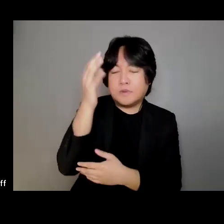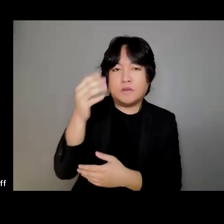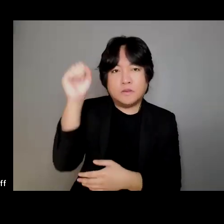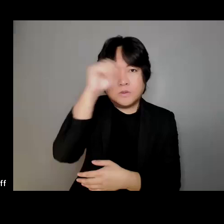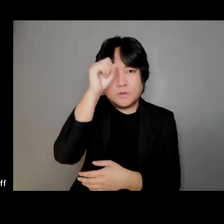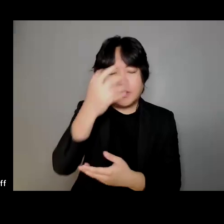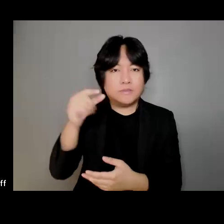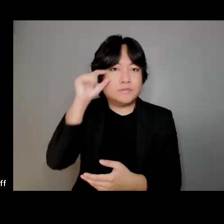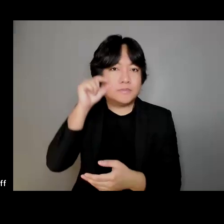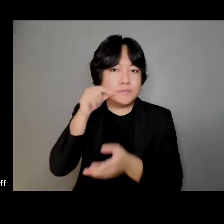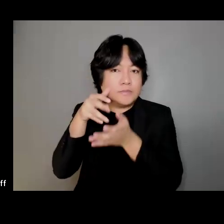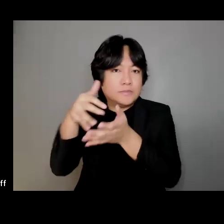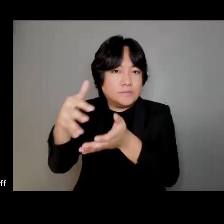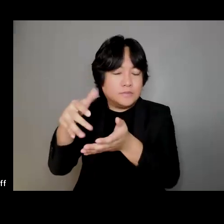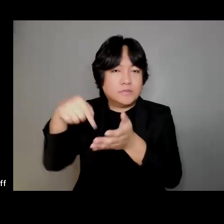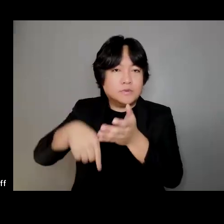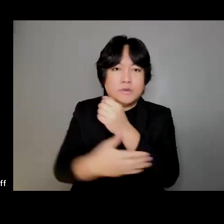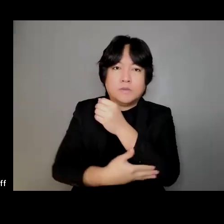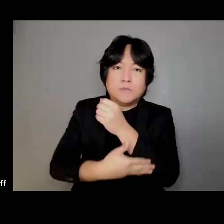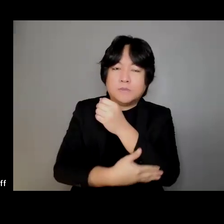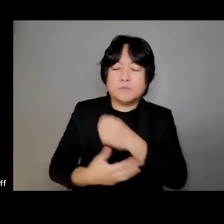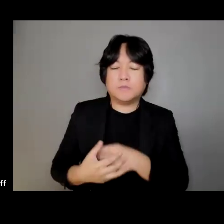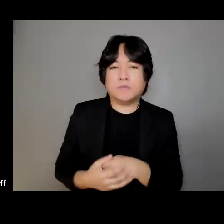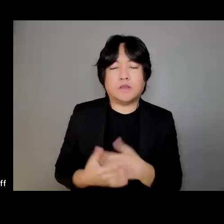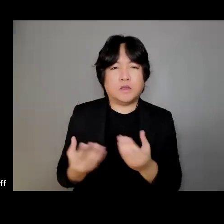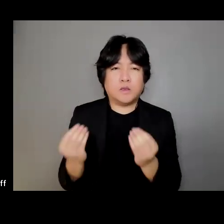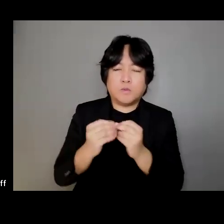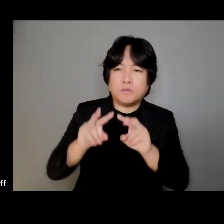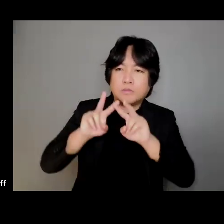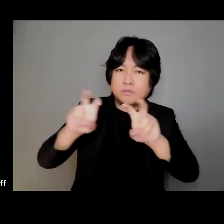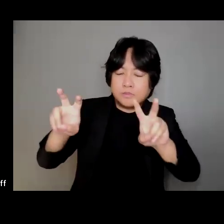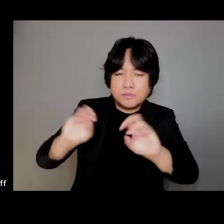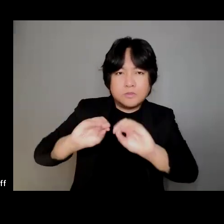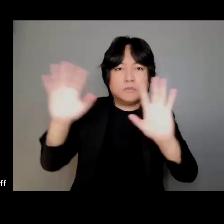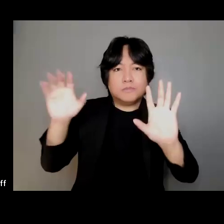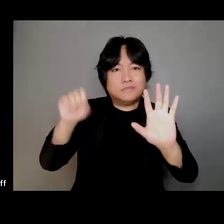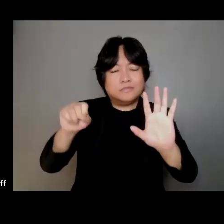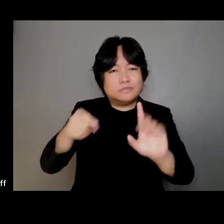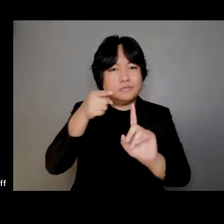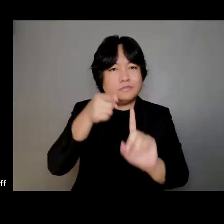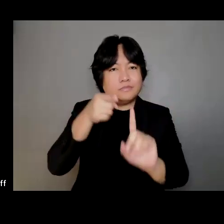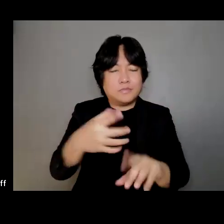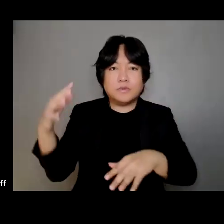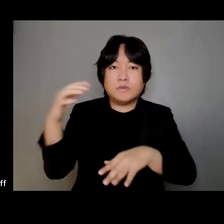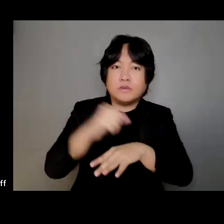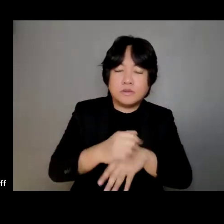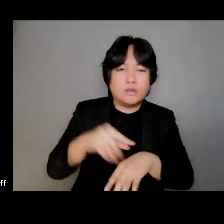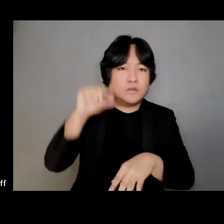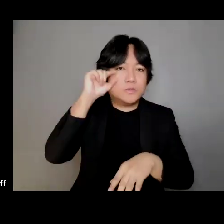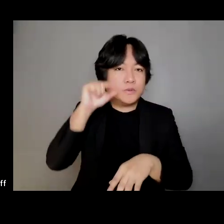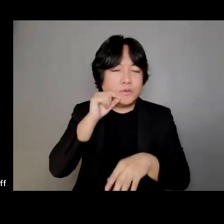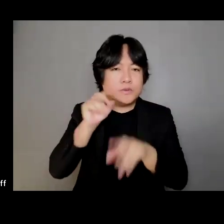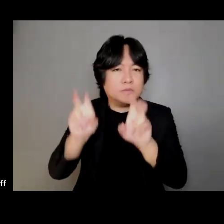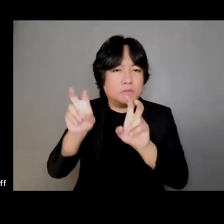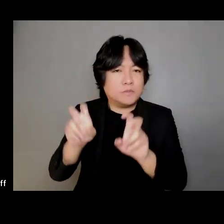country and explore how we have all been contending with and addressing the coloniality of gender and gender issues